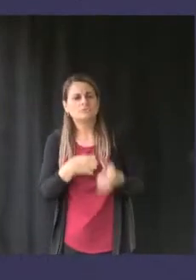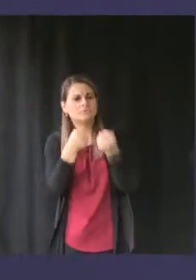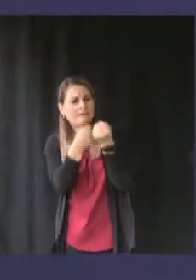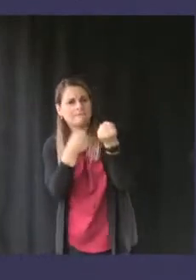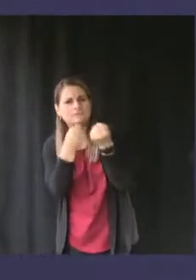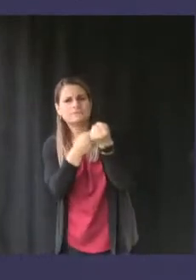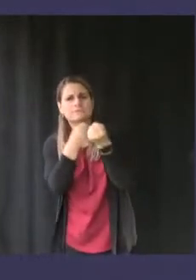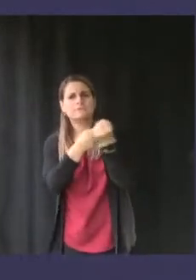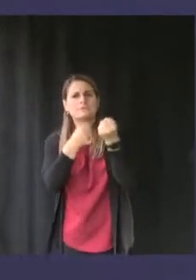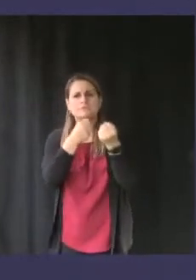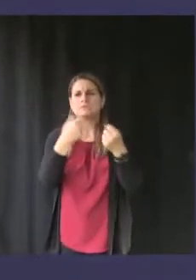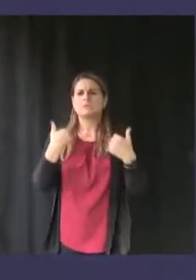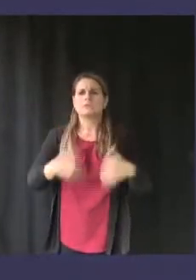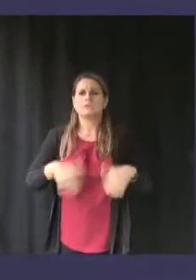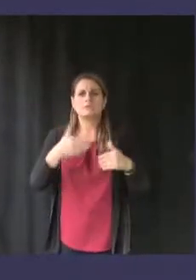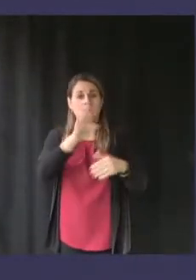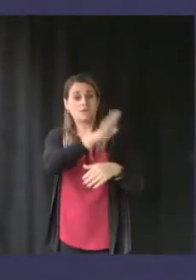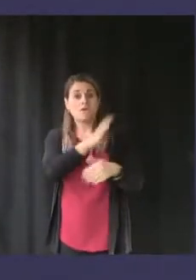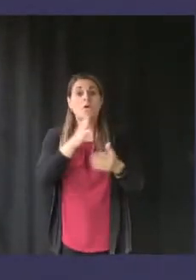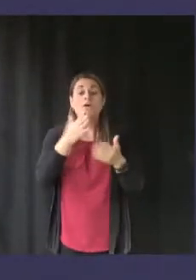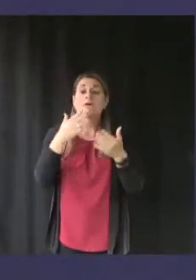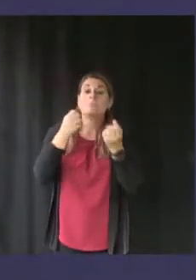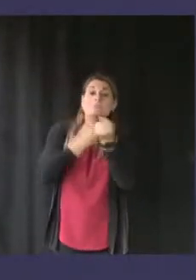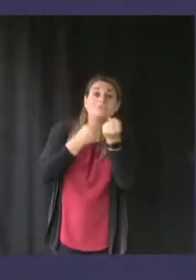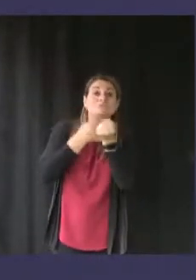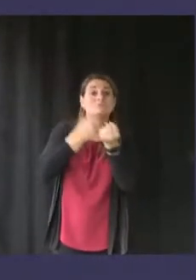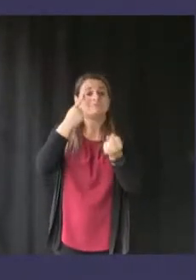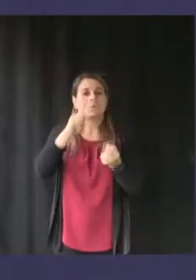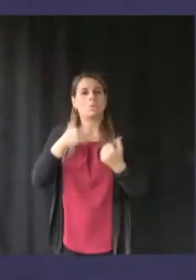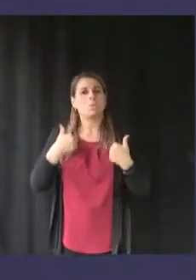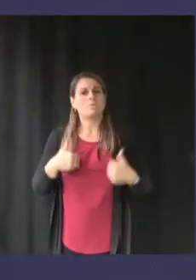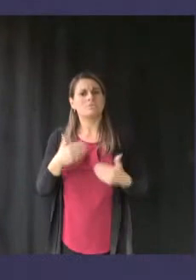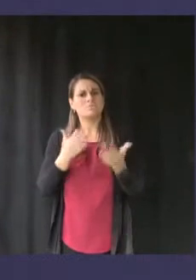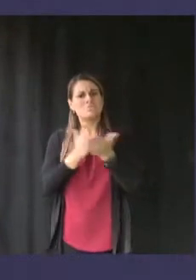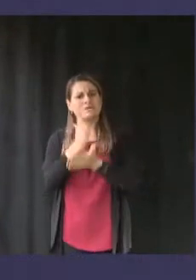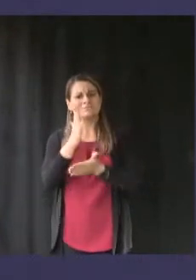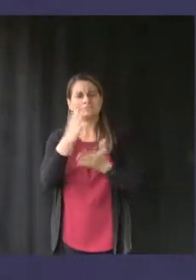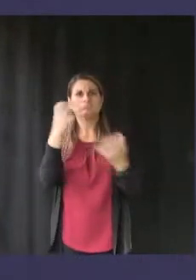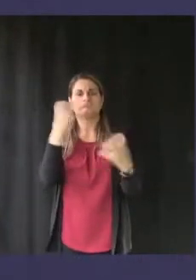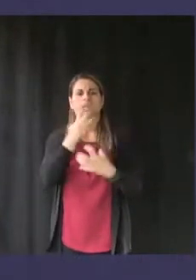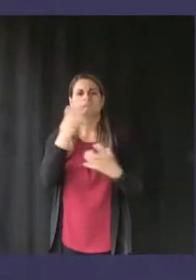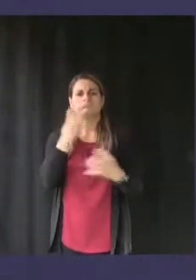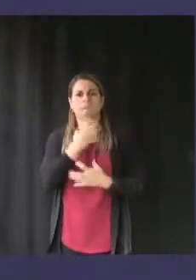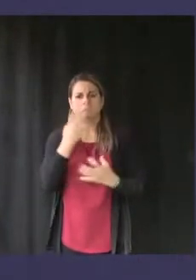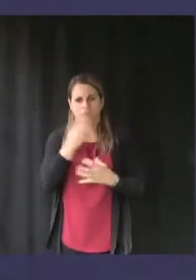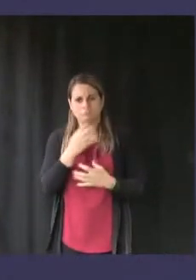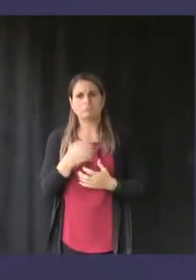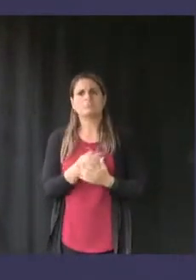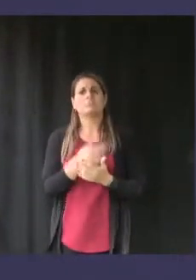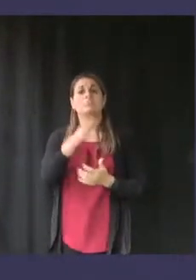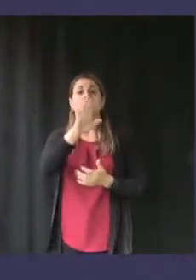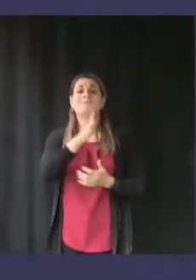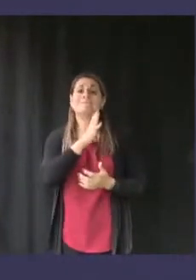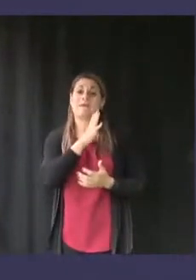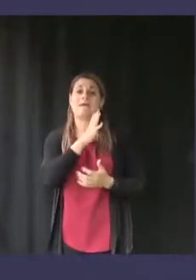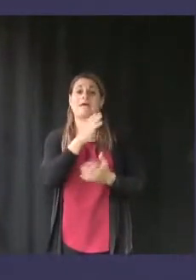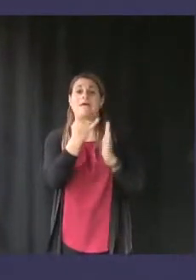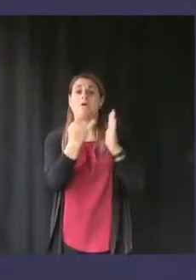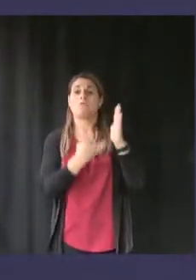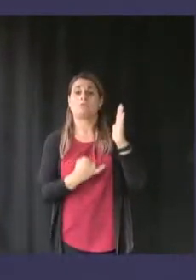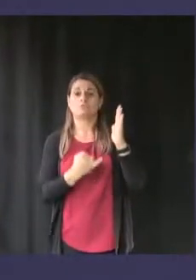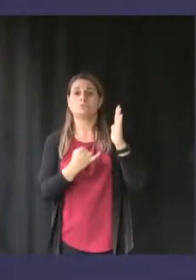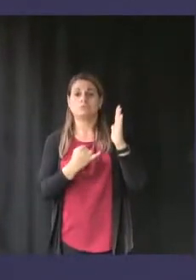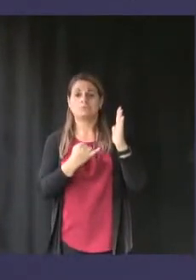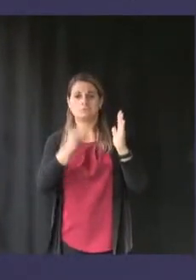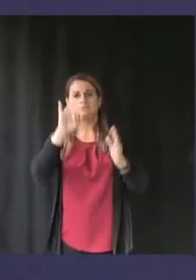rights. Talking about students, I'd also like to thank the School of Fine Arts student jazz quintet players up there who have